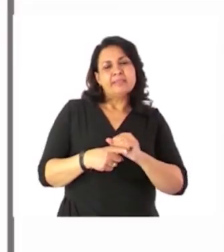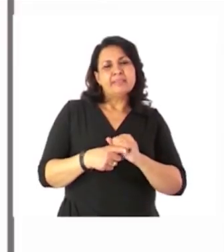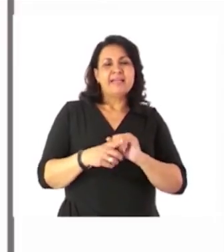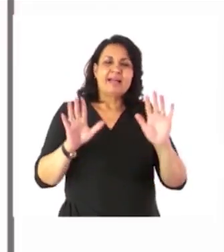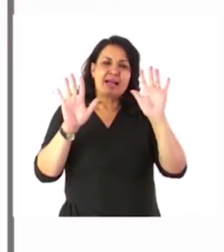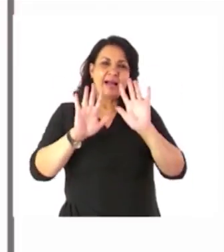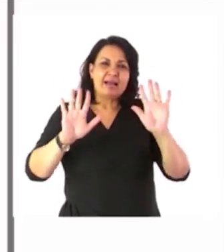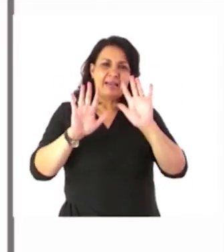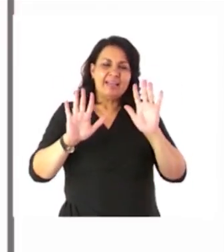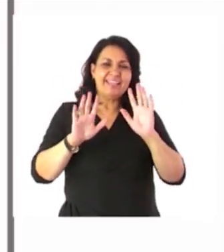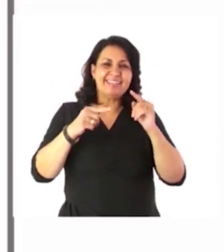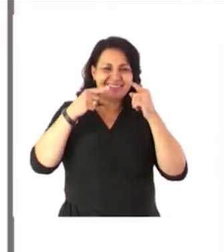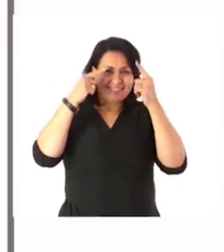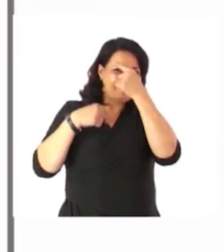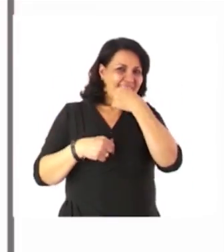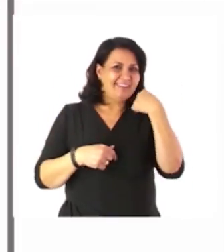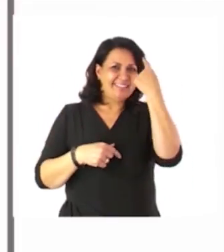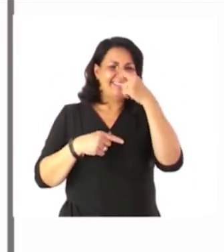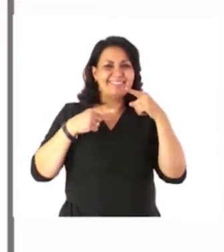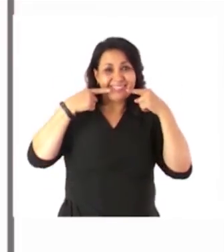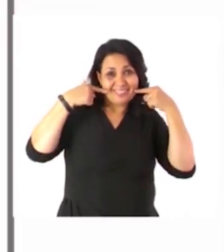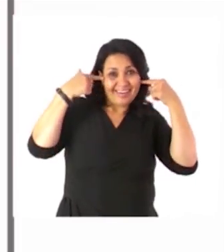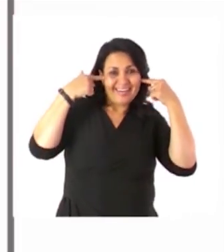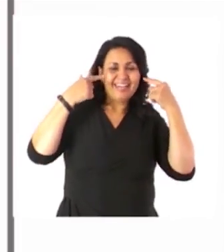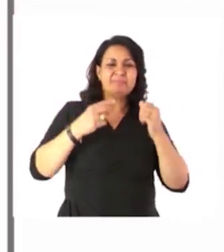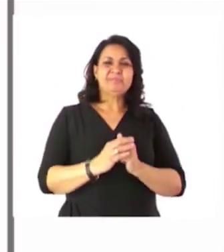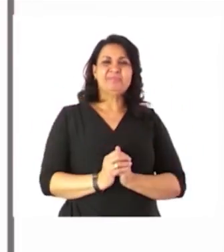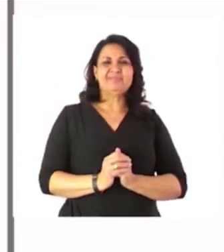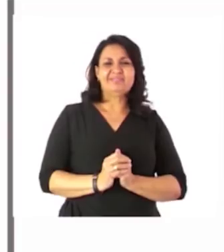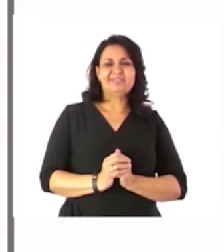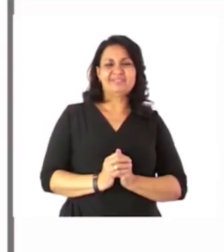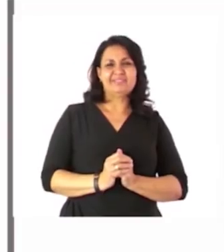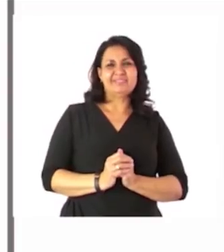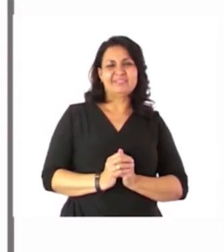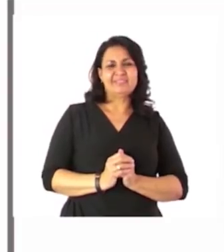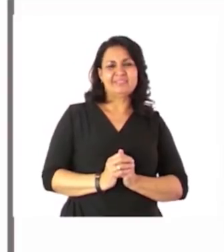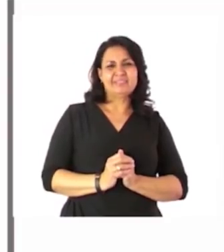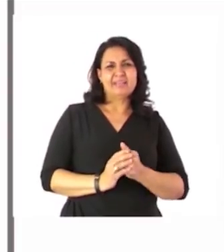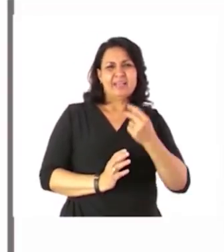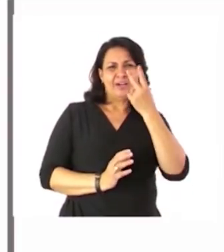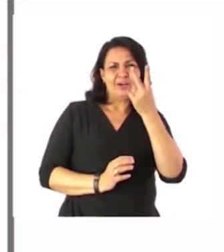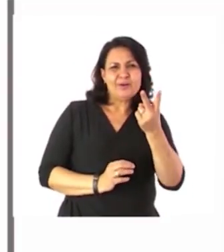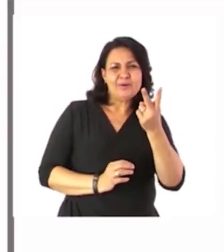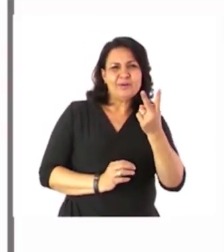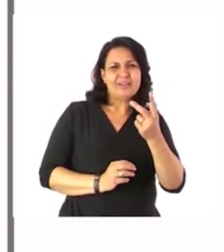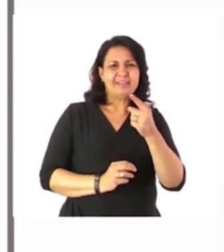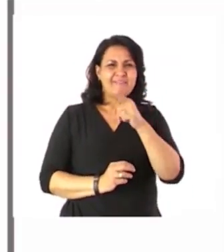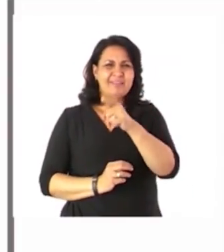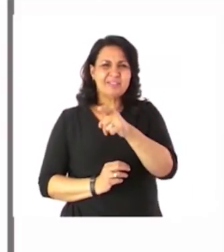friendly faces so i'm going to do the first one with you look at the first picture